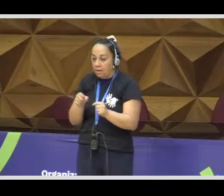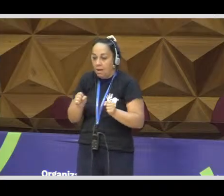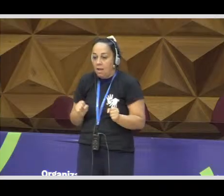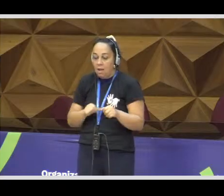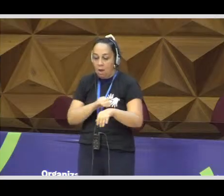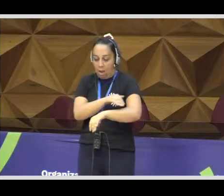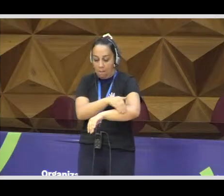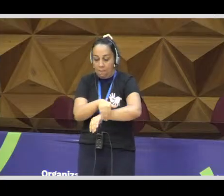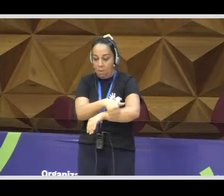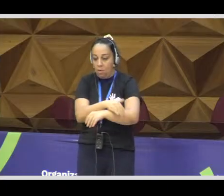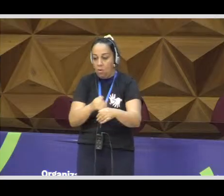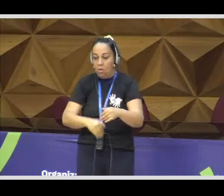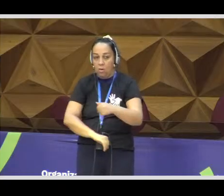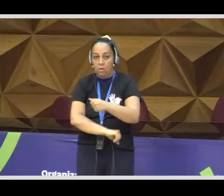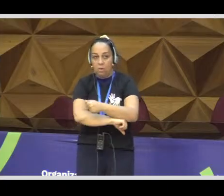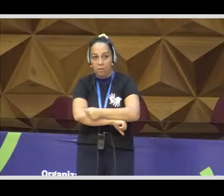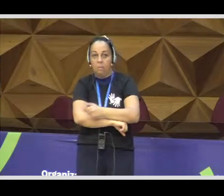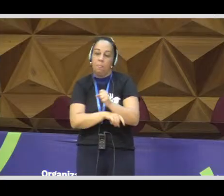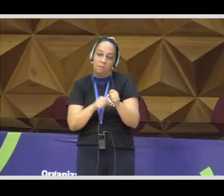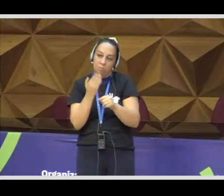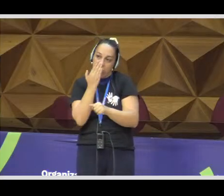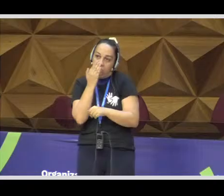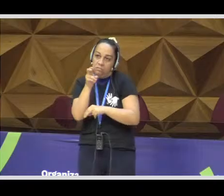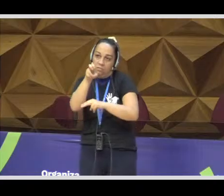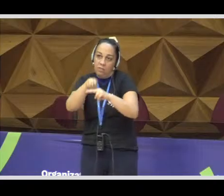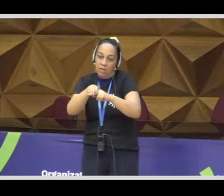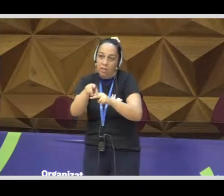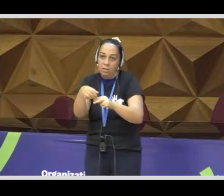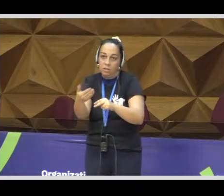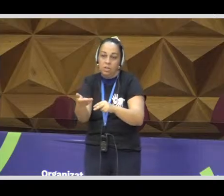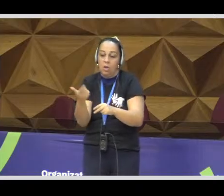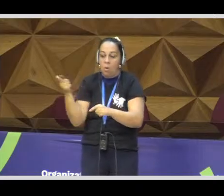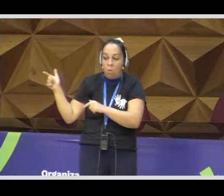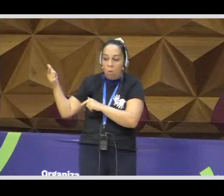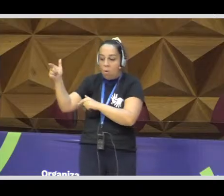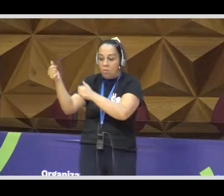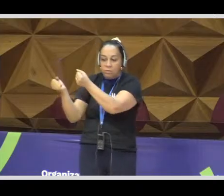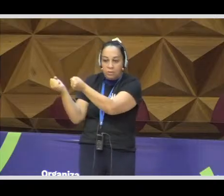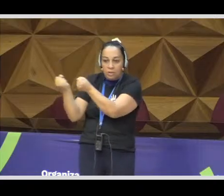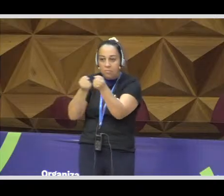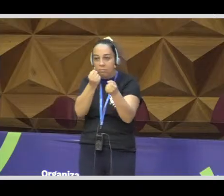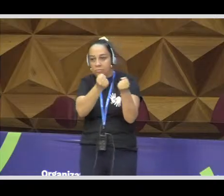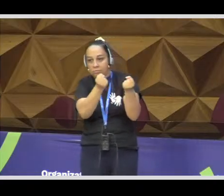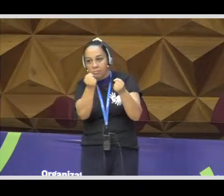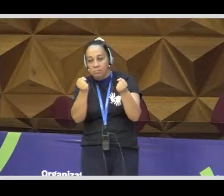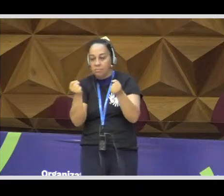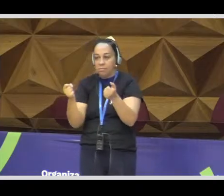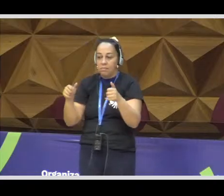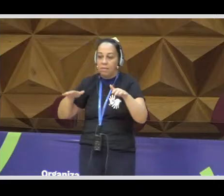things. Maybe I can use other vehicles around me on the road. I can use those as part of an augmented reality game.